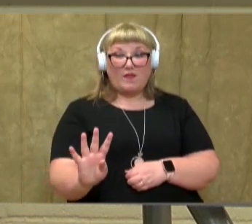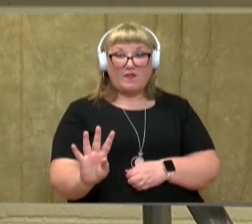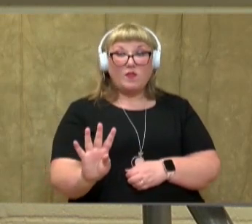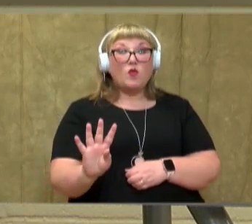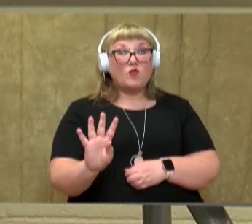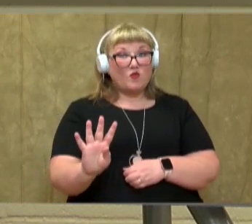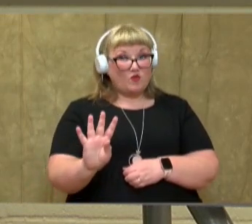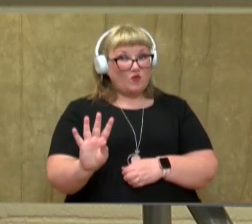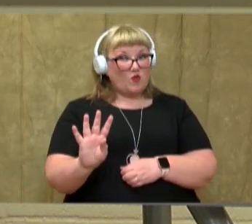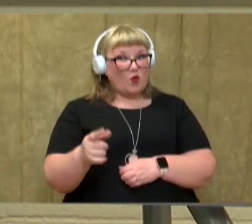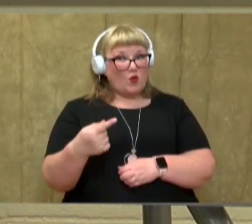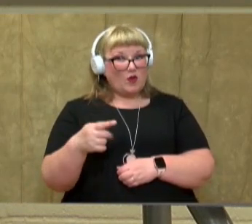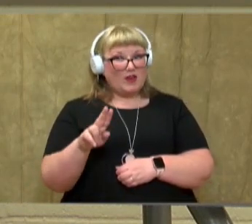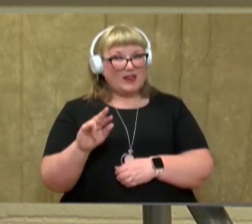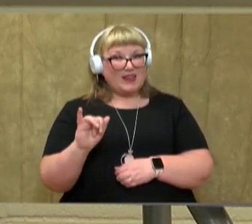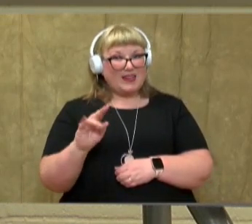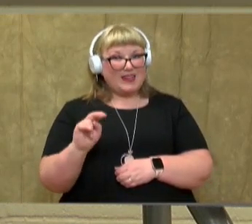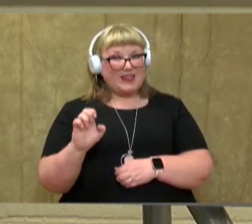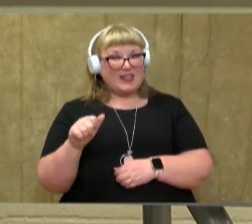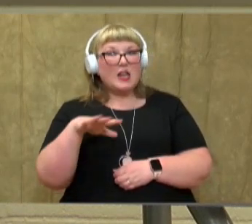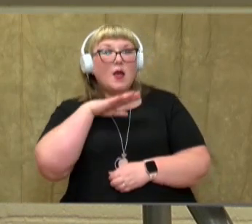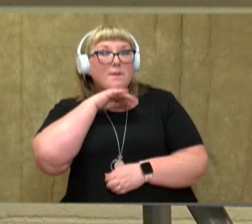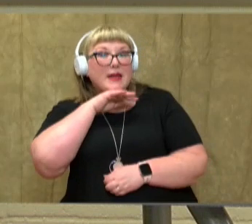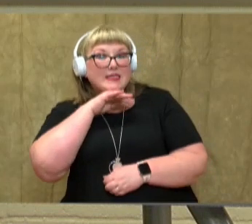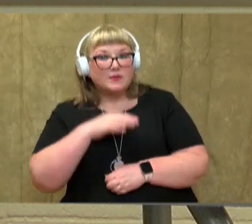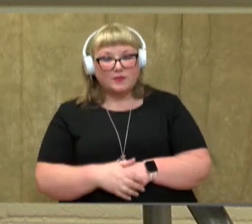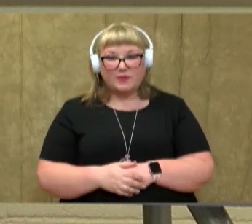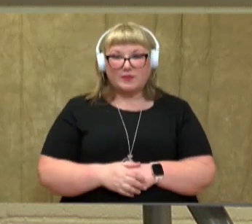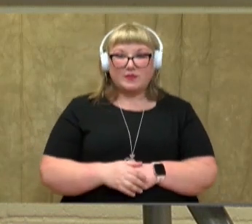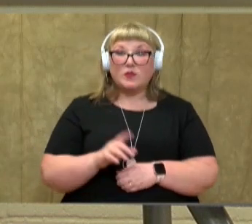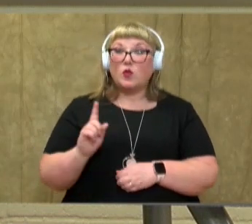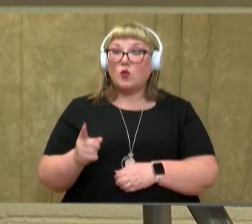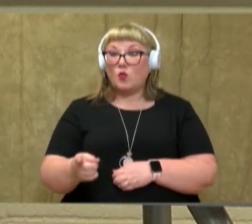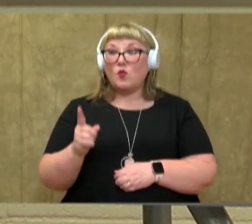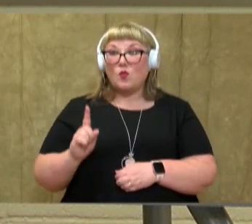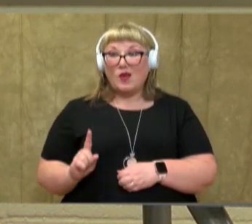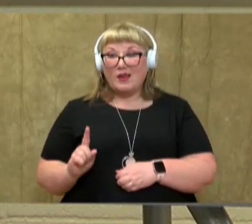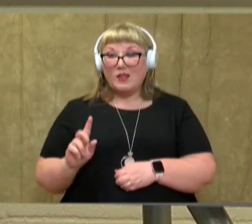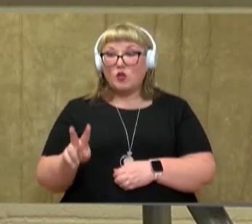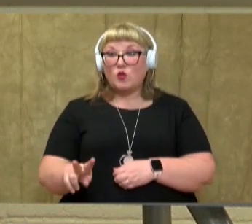1, 2, 3, 4. 4 guinea pigs in our green basket. Let's count them again.